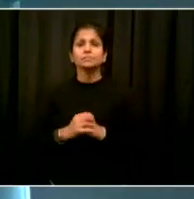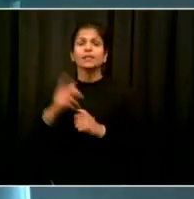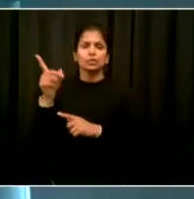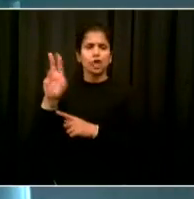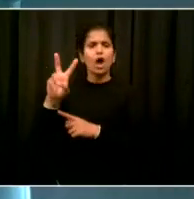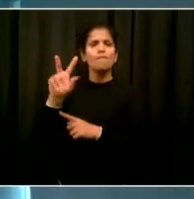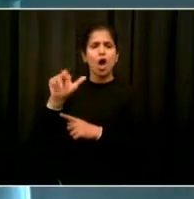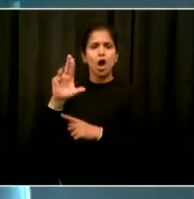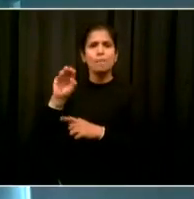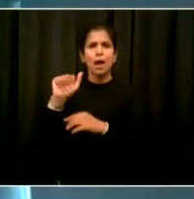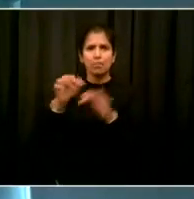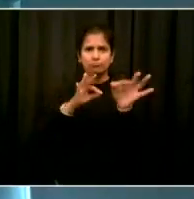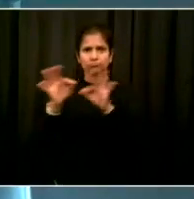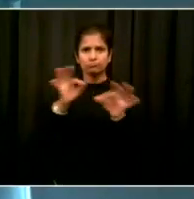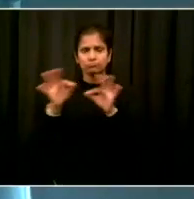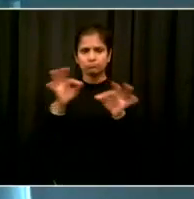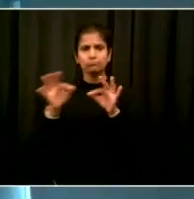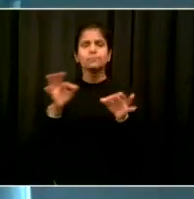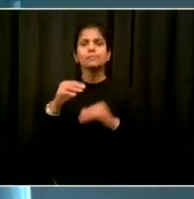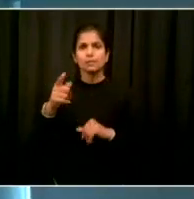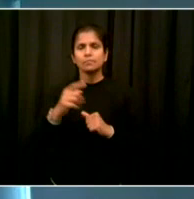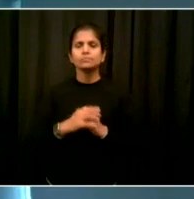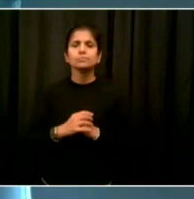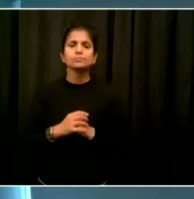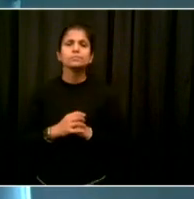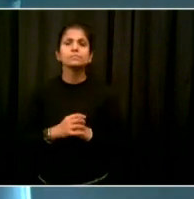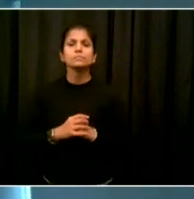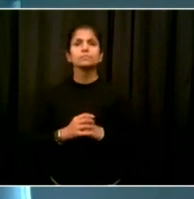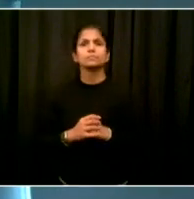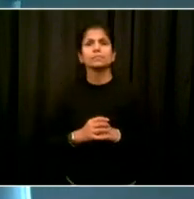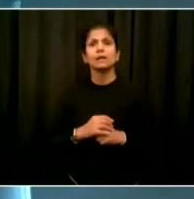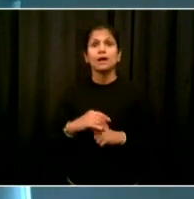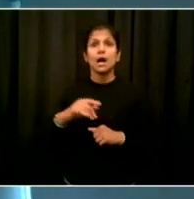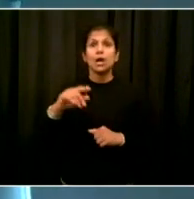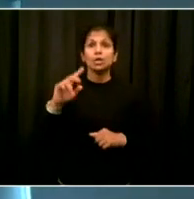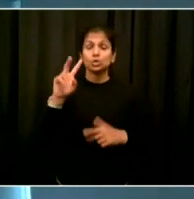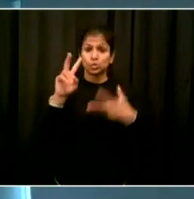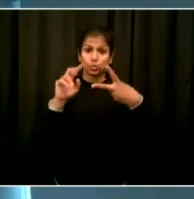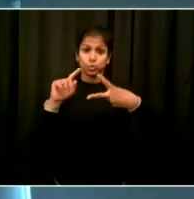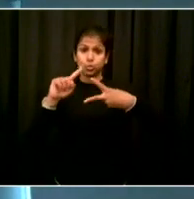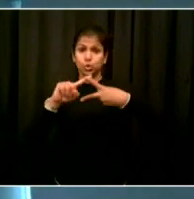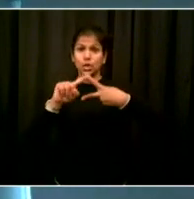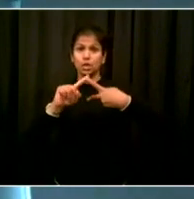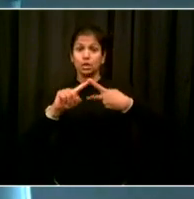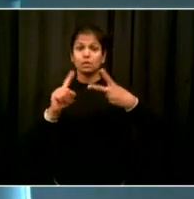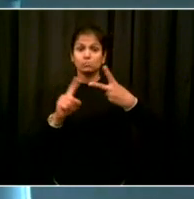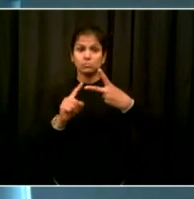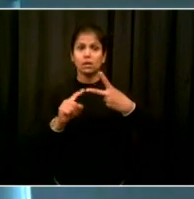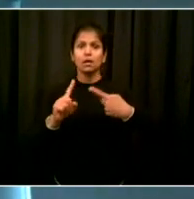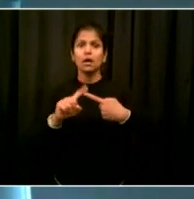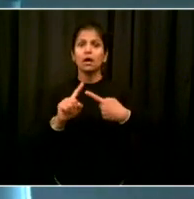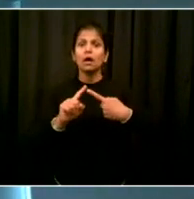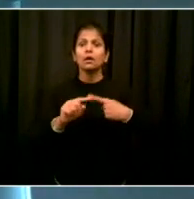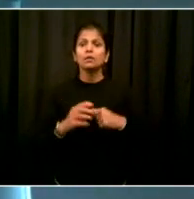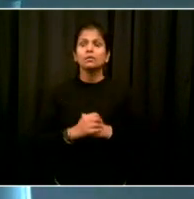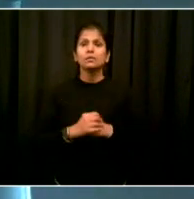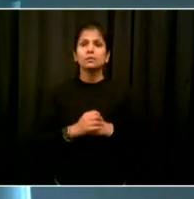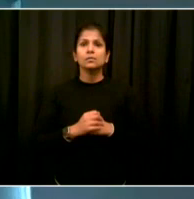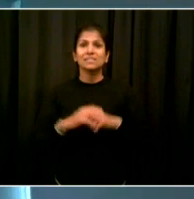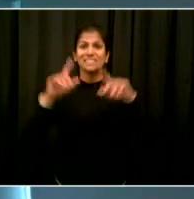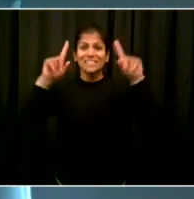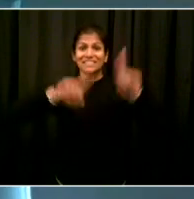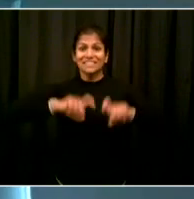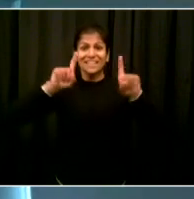Yeah, no, I think two points. One is testing alone isn't we don't use testing as an intervention